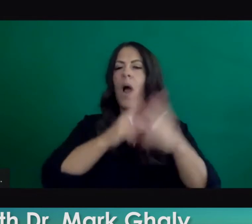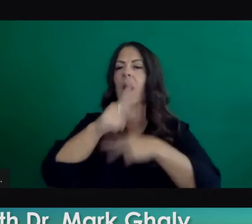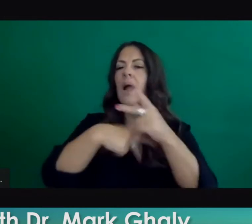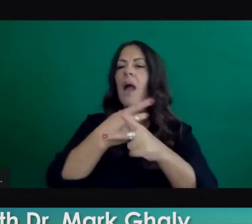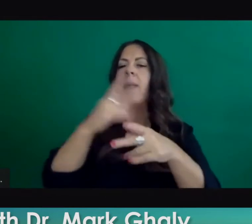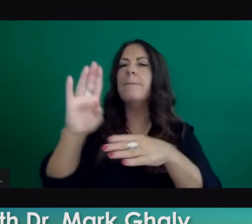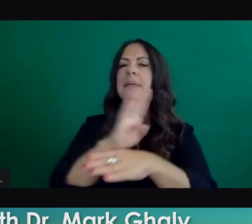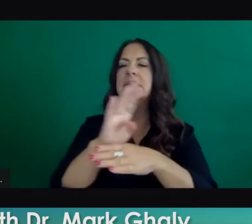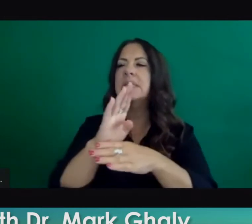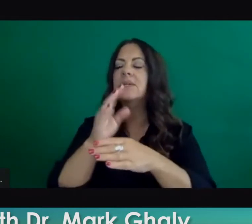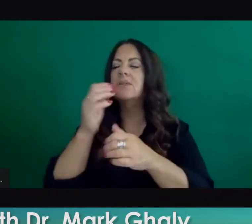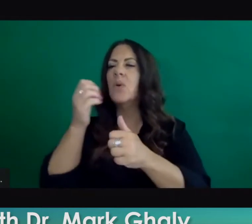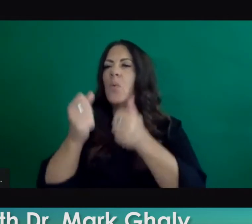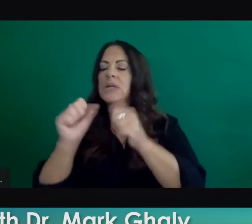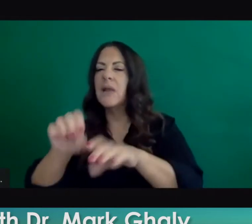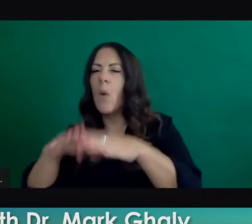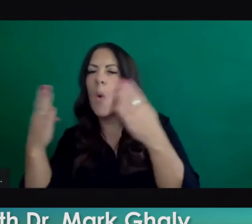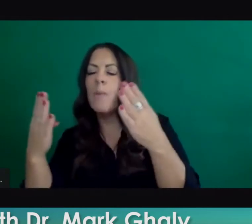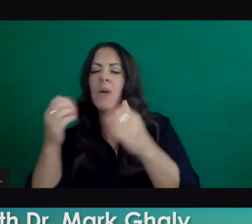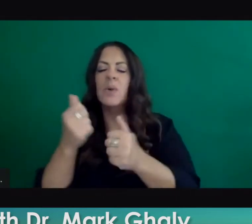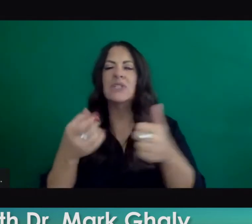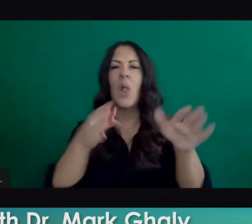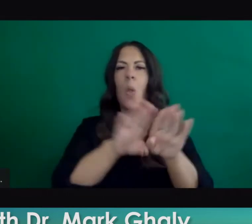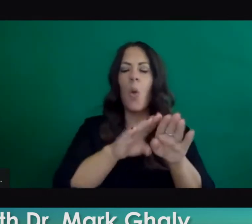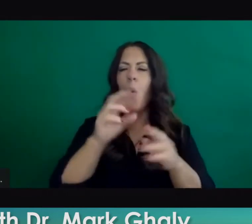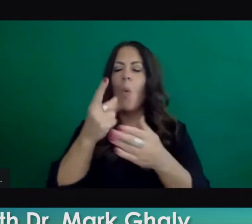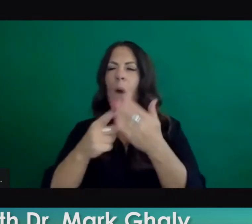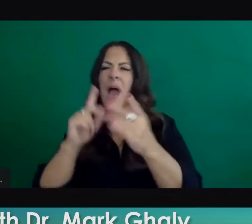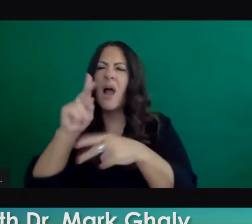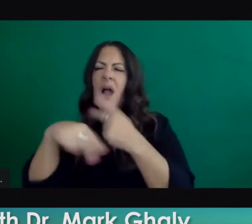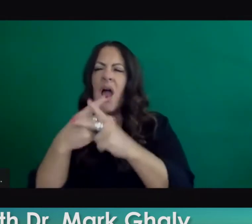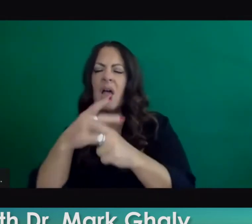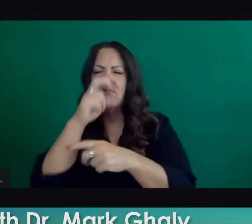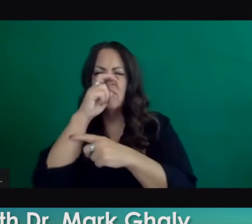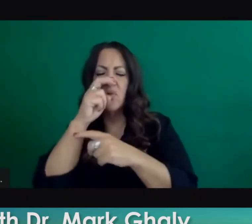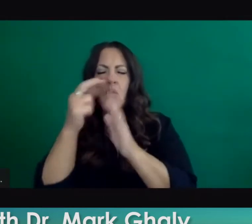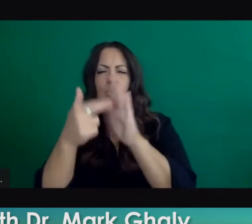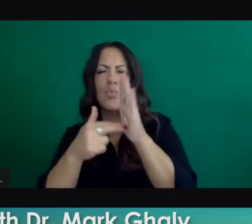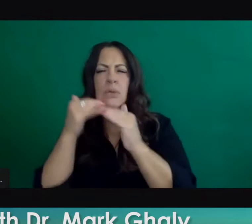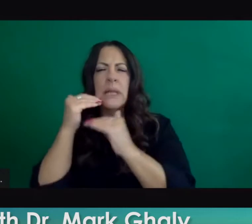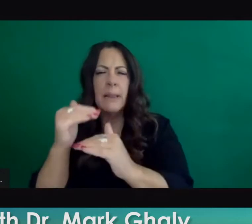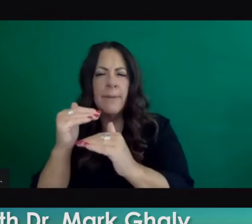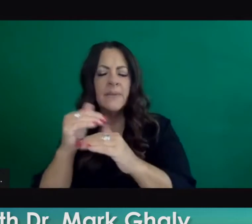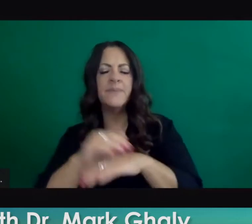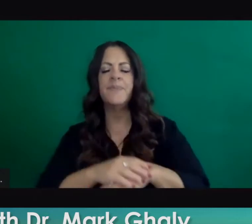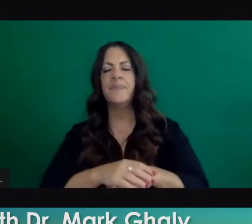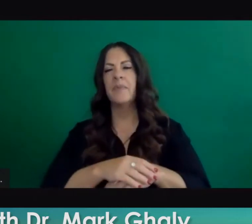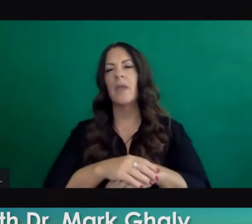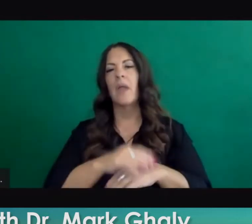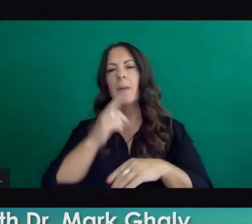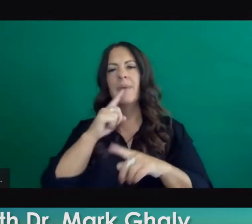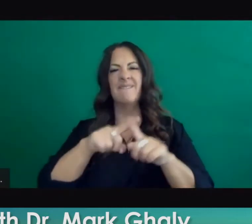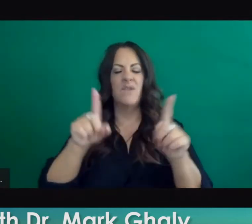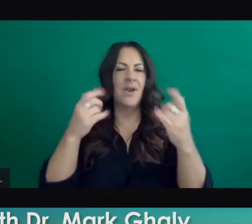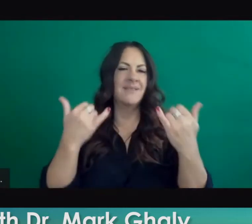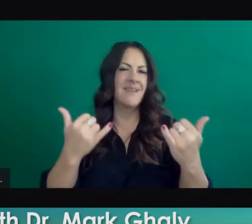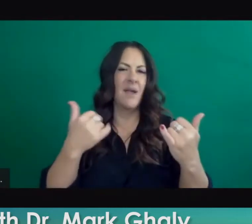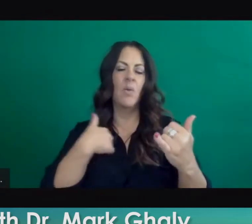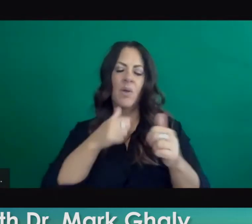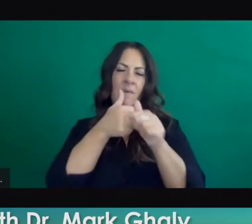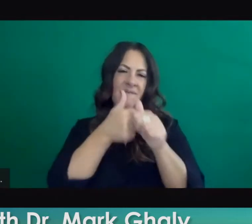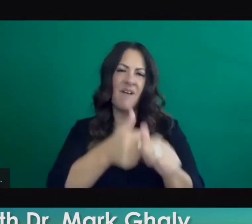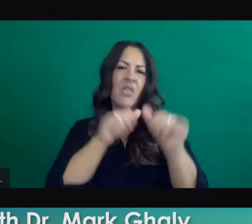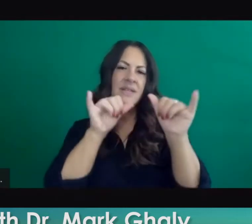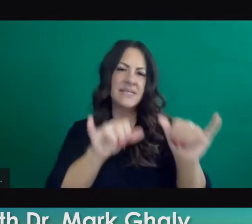encourage people to try to do as much as they can, businesses included, outdoors. But for the time being, we still continue to emphasize